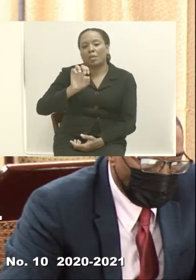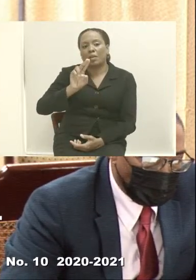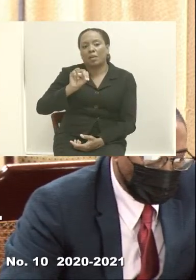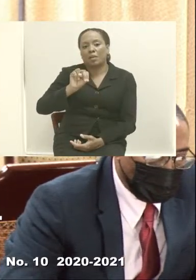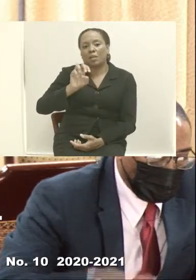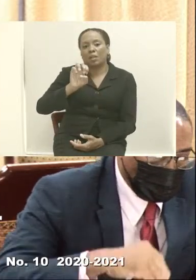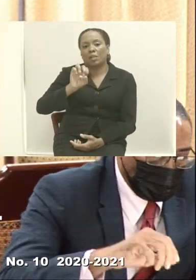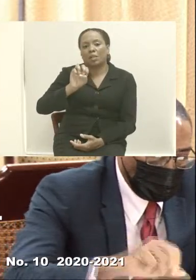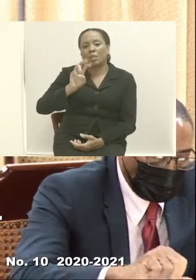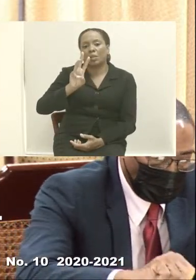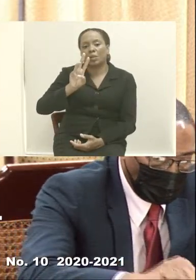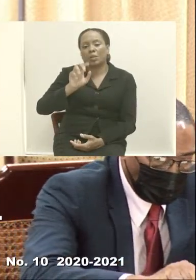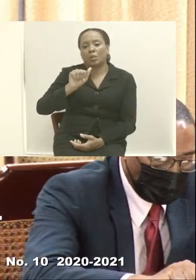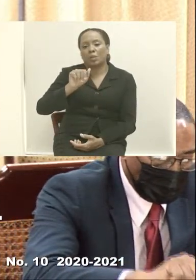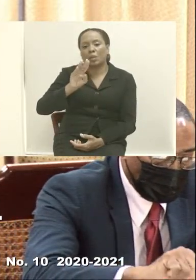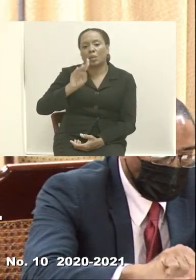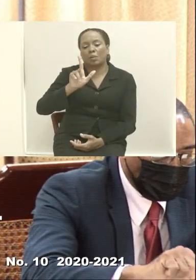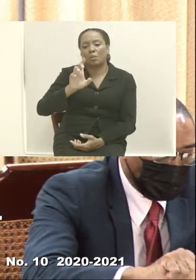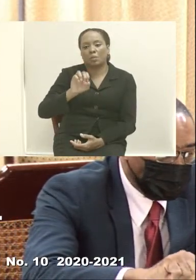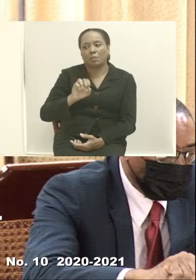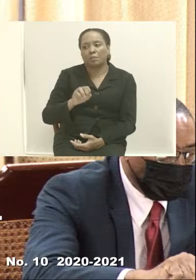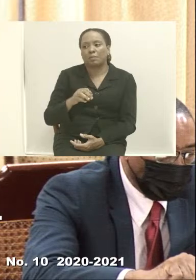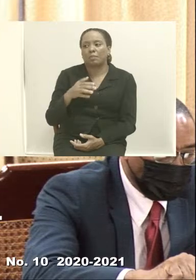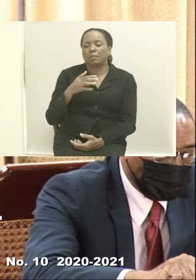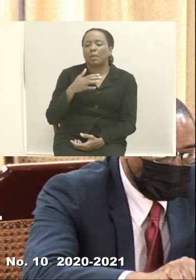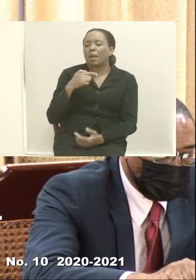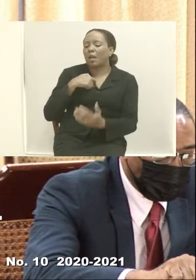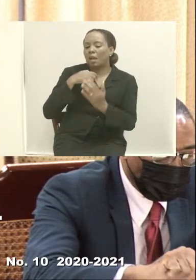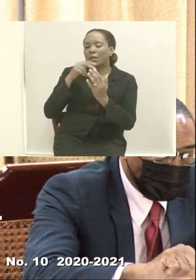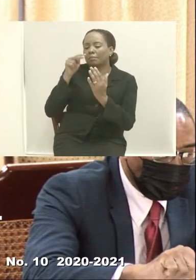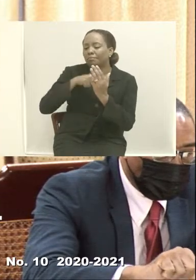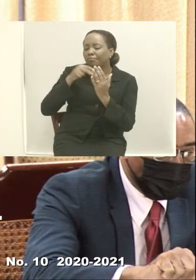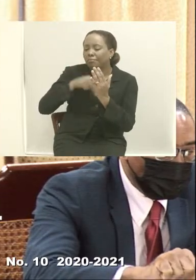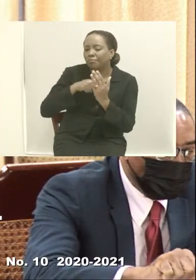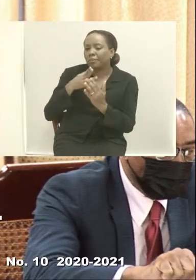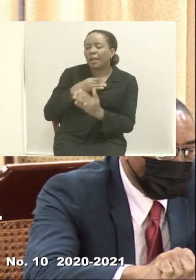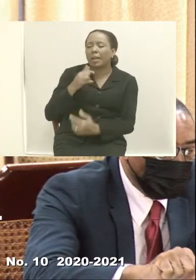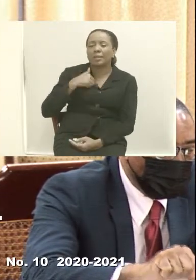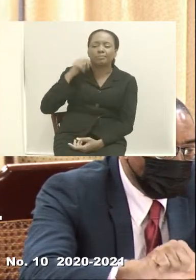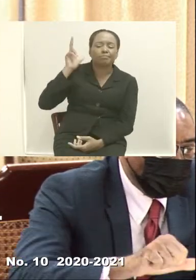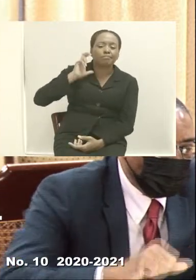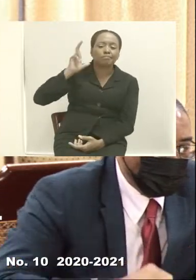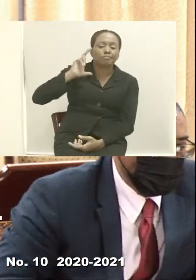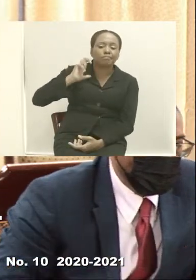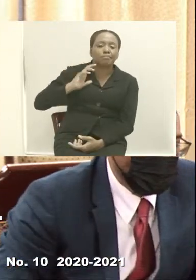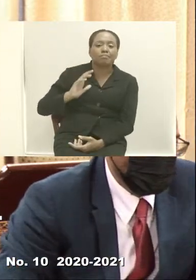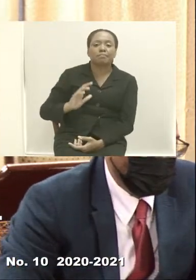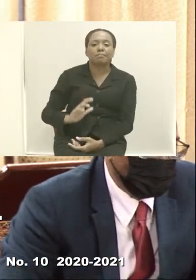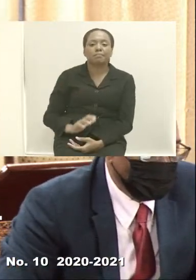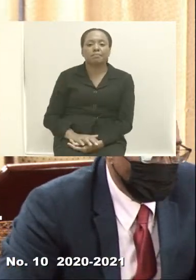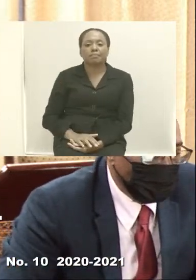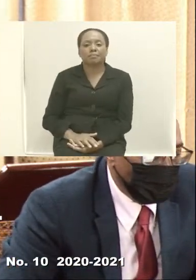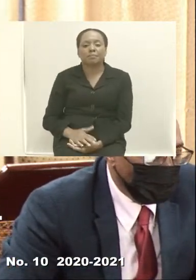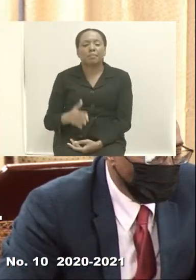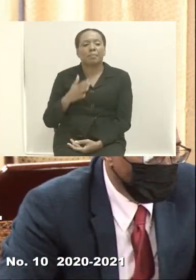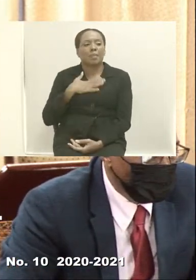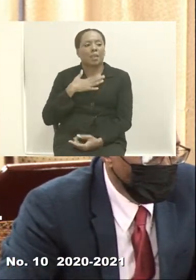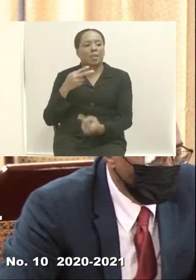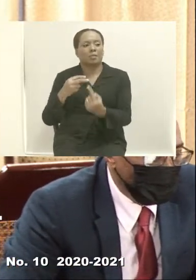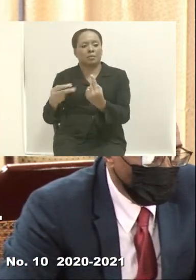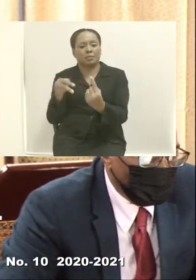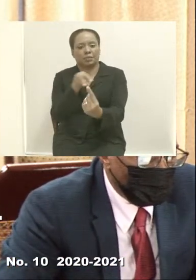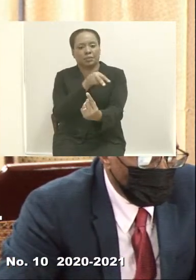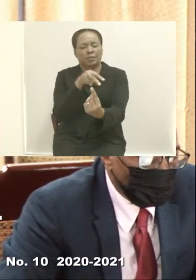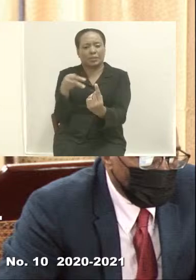advised, as far as my reading has led me to understand, there is, in my view, significant potential